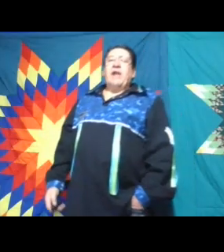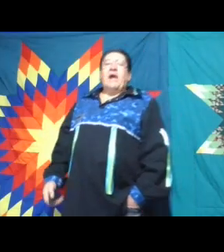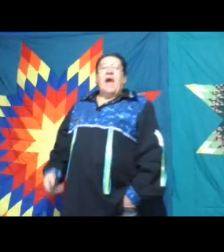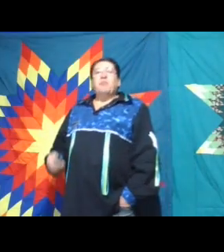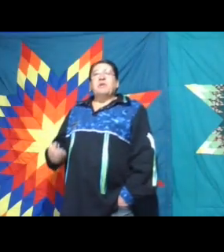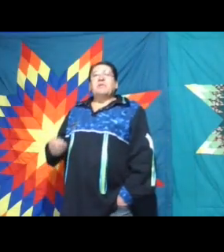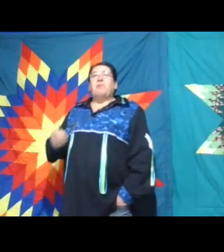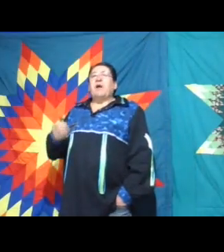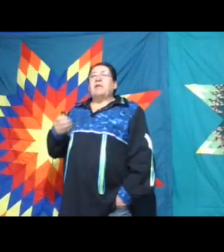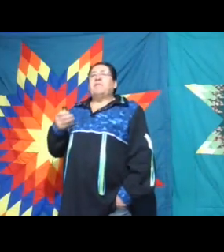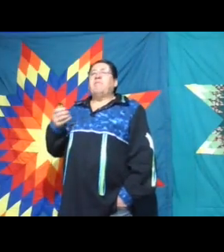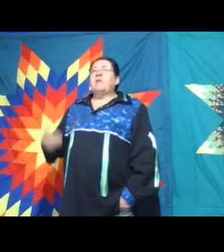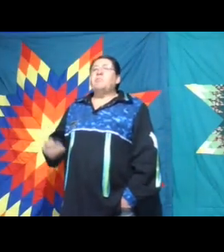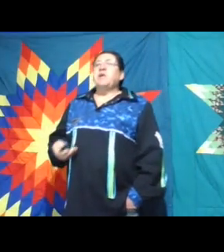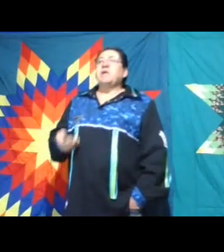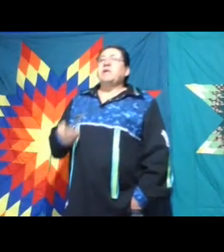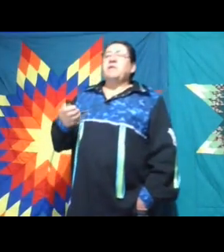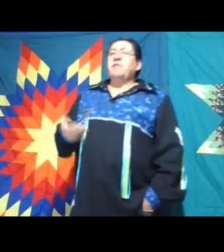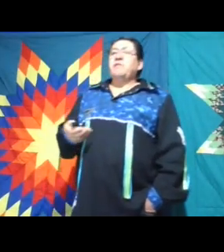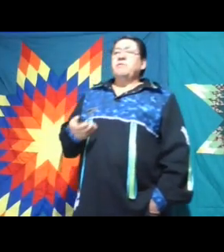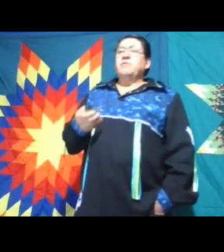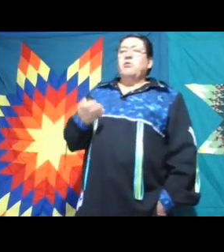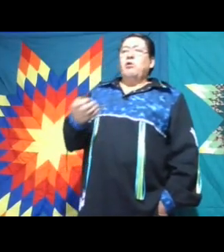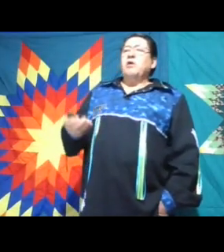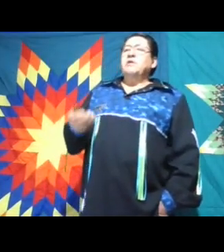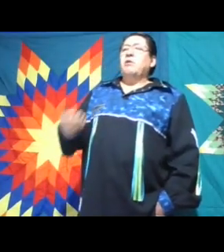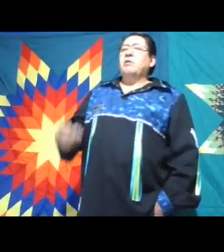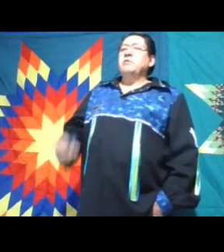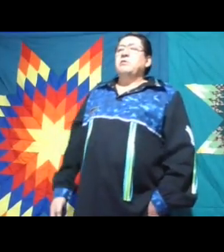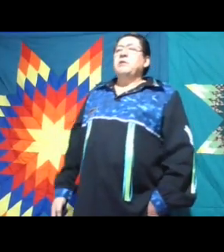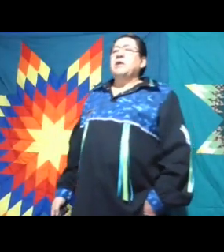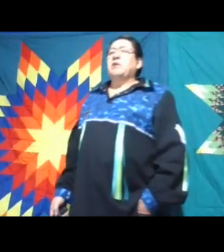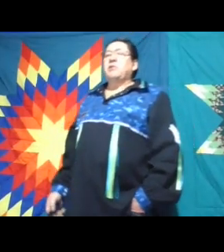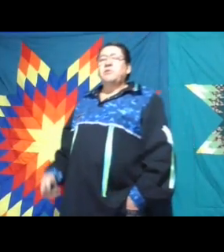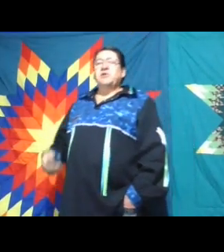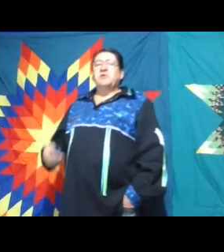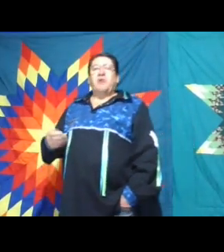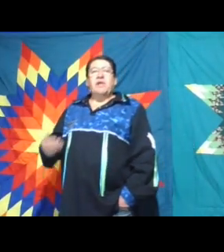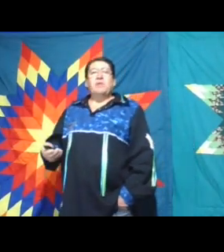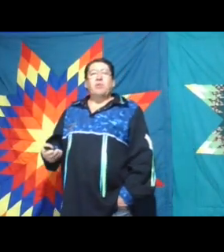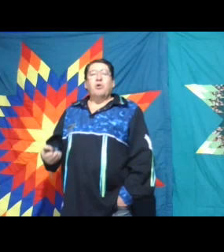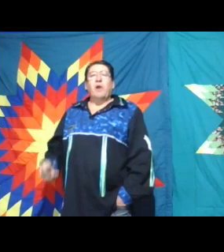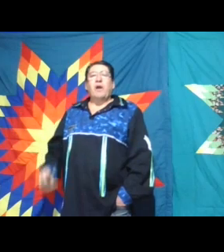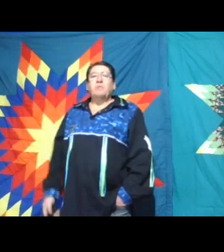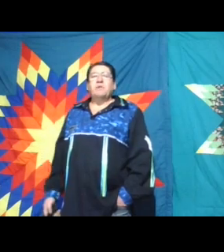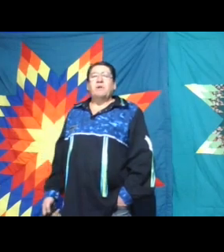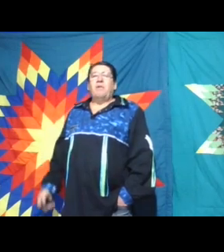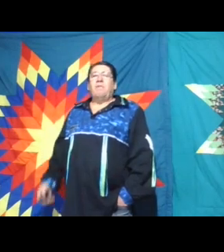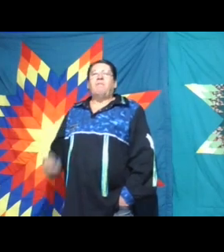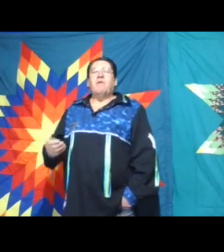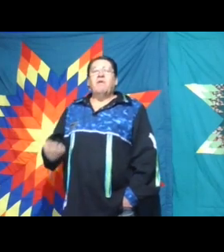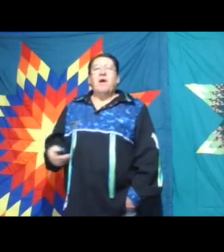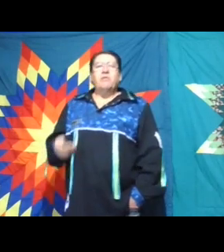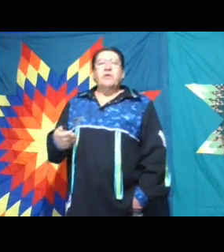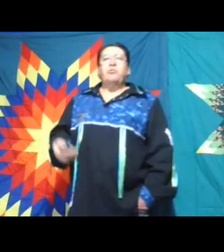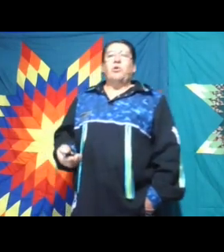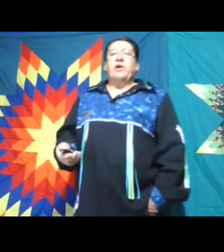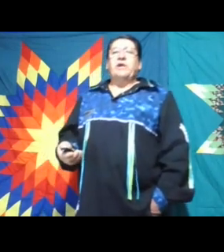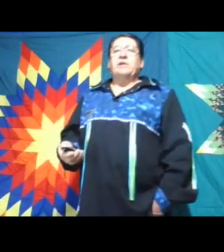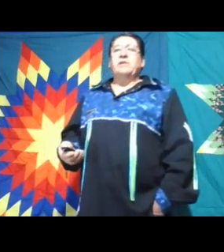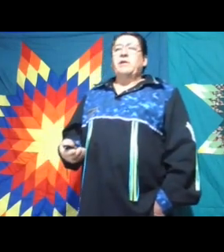And that happens by developing an internal cross-cultural inclusion training programs for